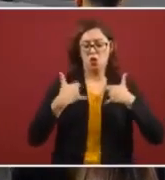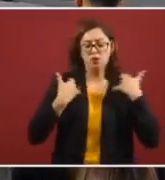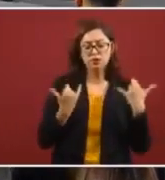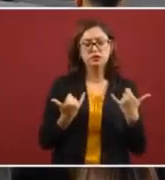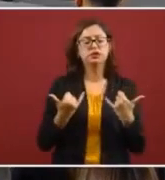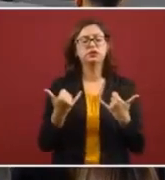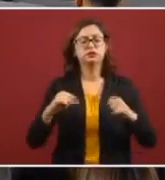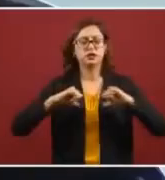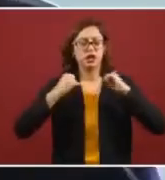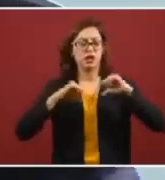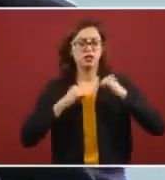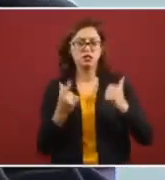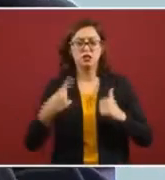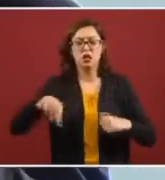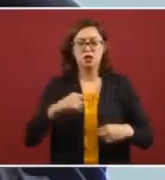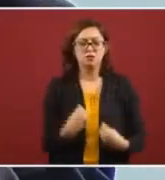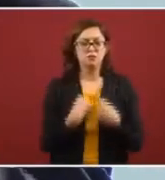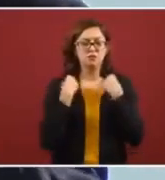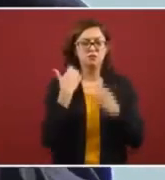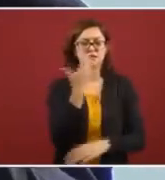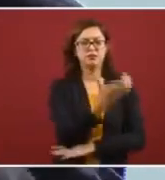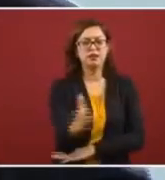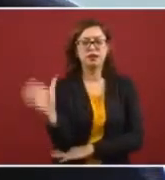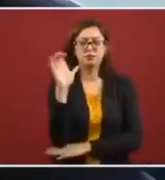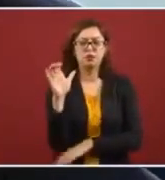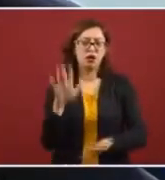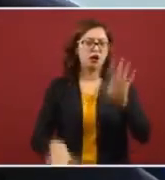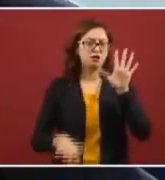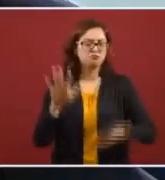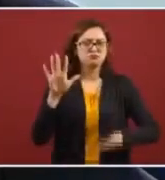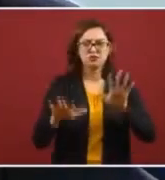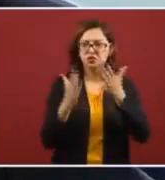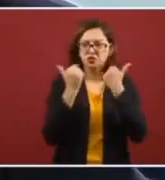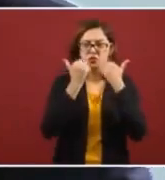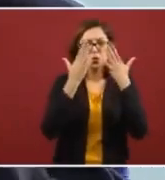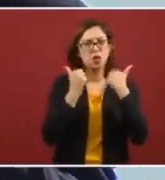youth and adolescents in the rural areas.